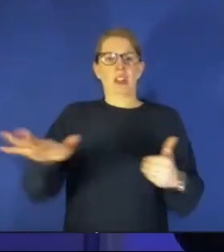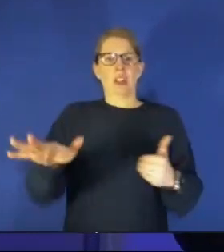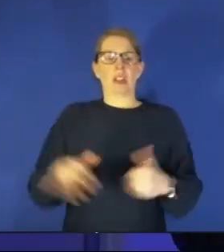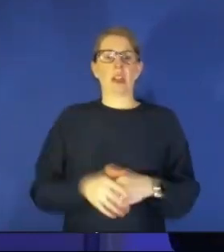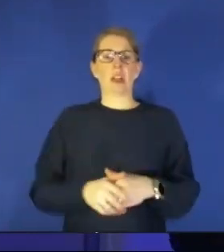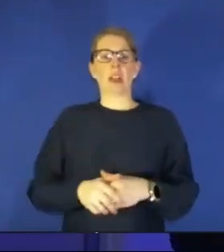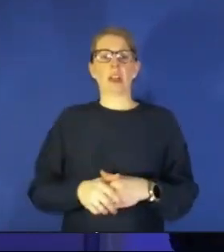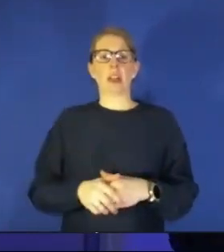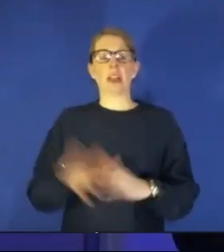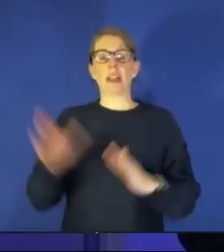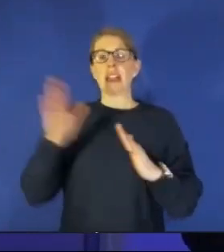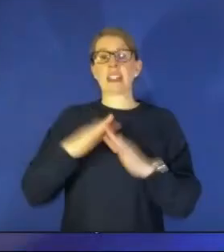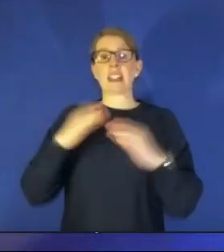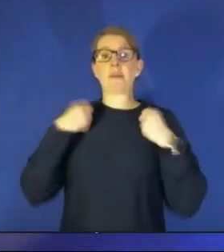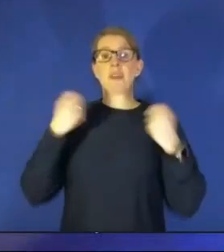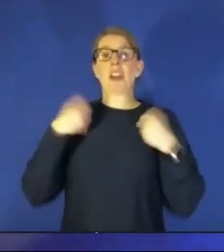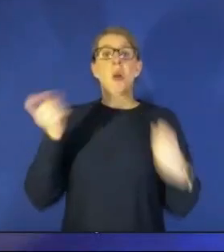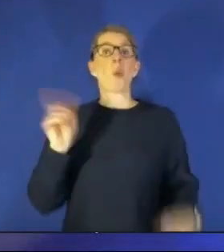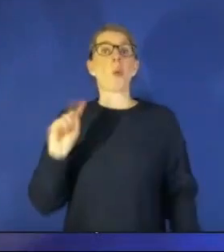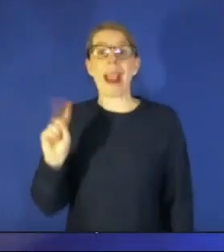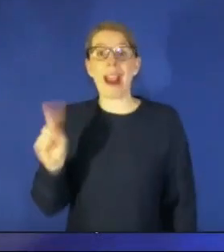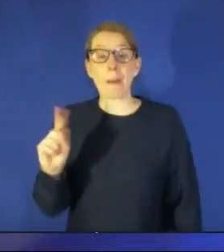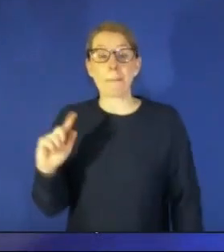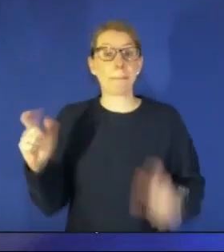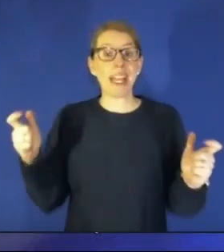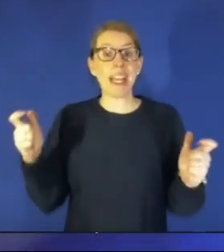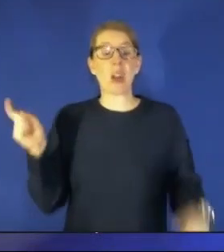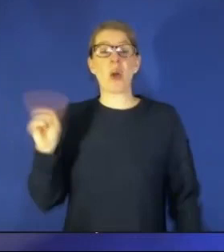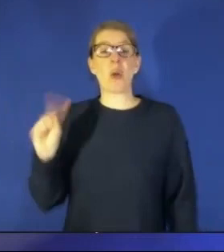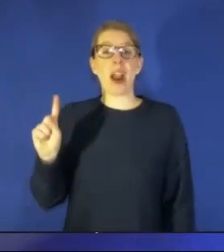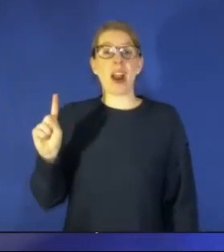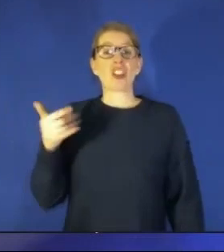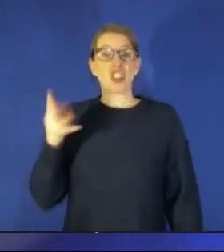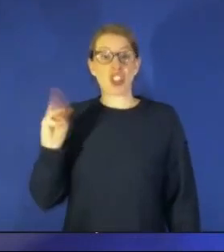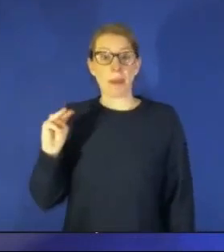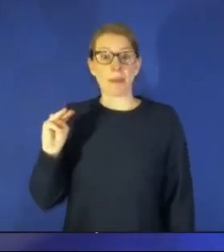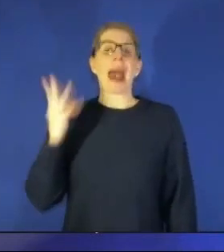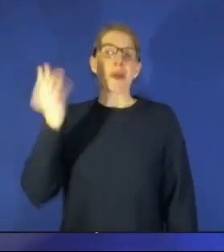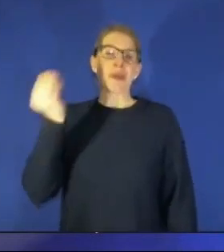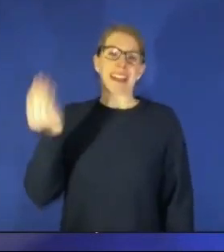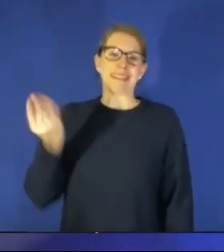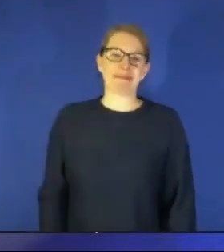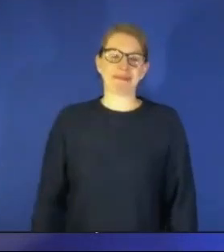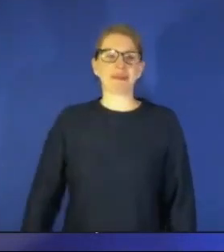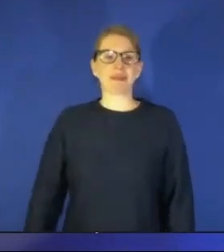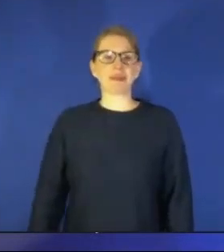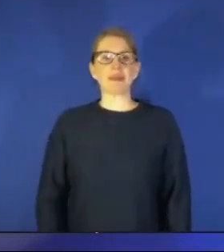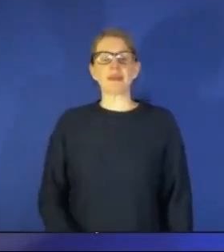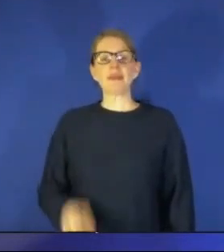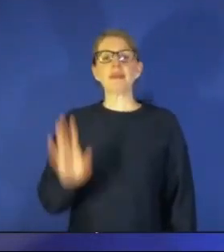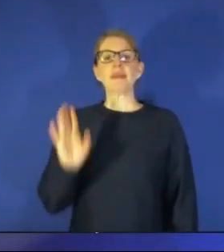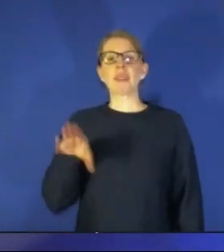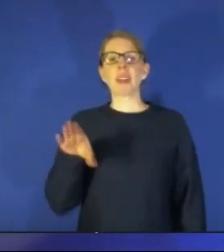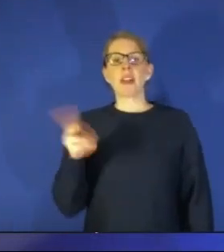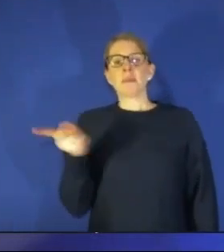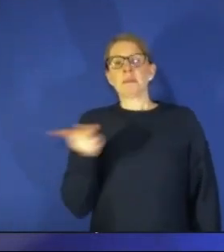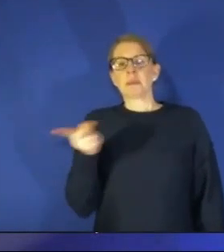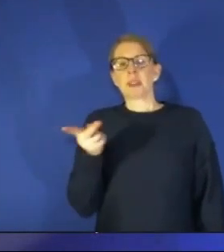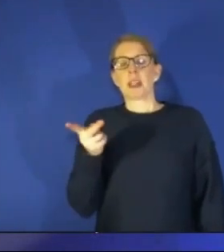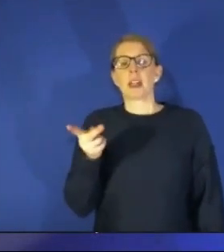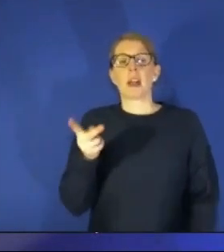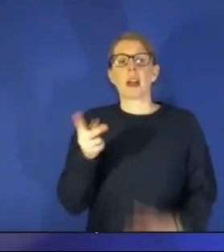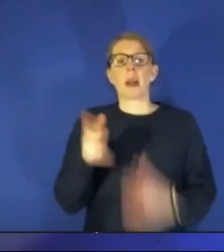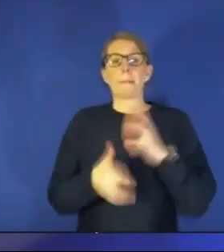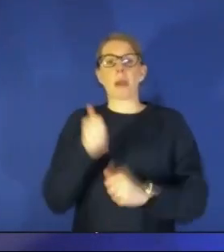world is right outside your front door. Yep, love it. So. The thing just to point out, Jess, is that, and our Jess and Jessica, one of the most